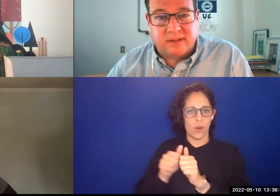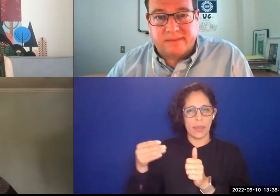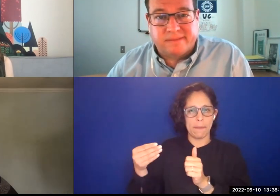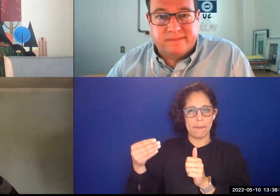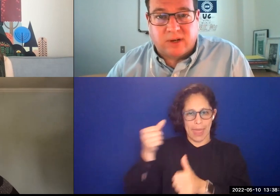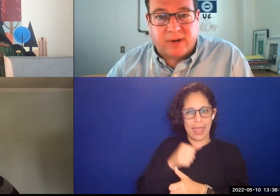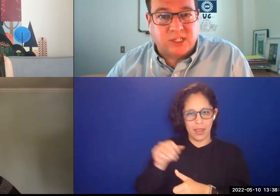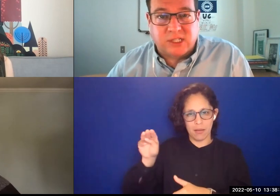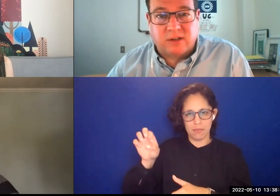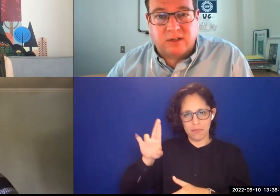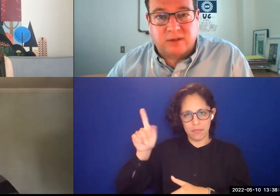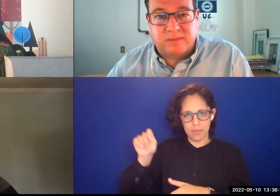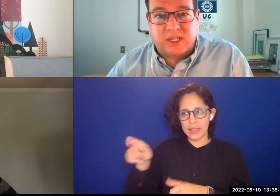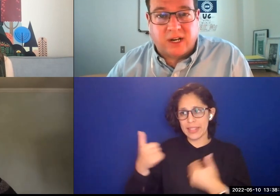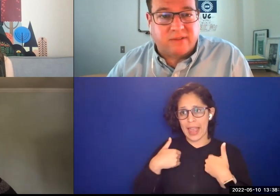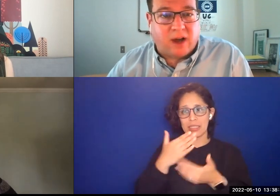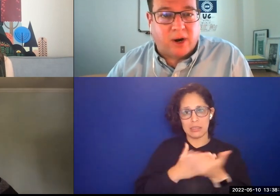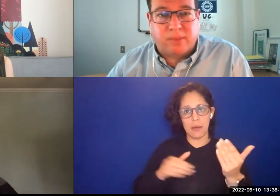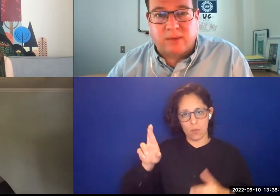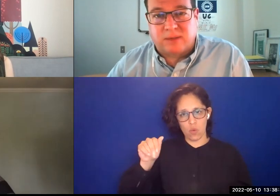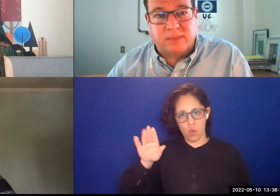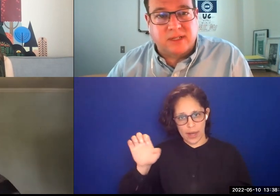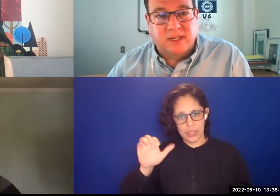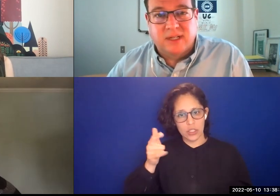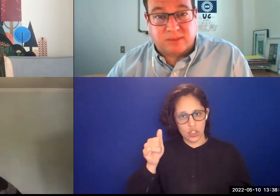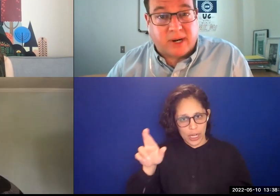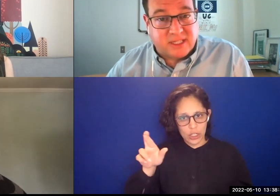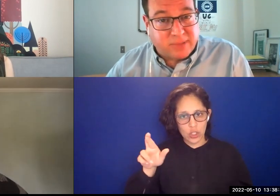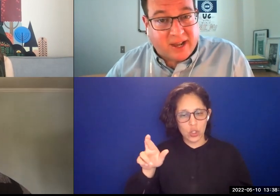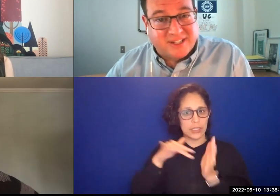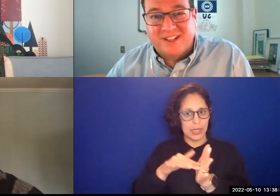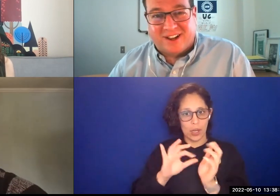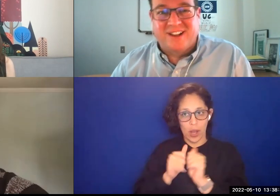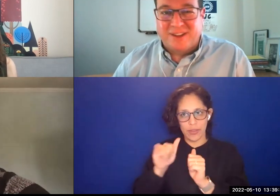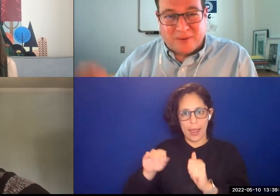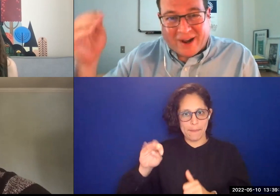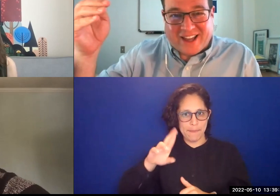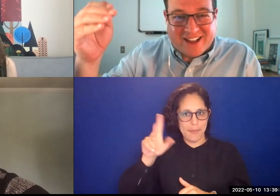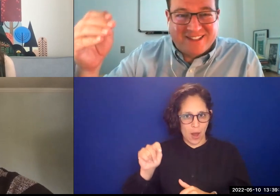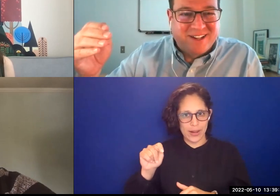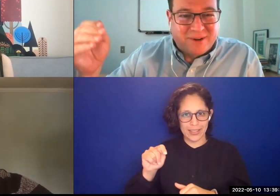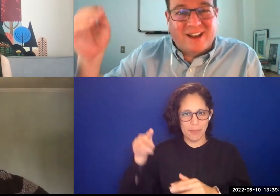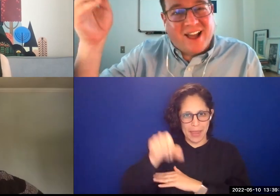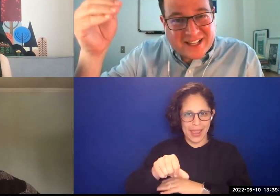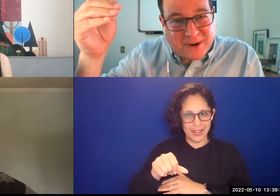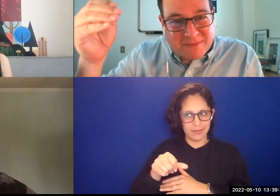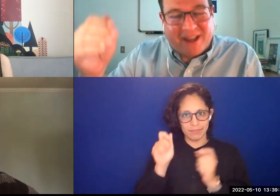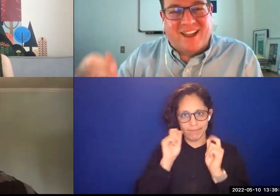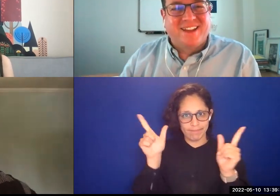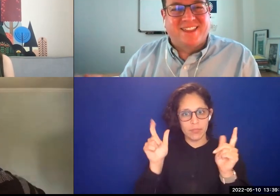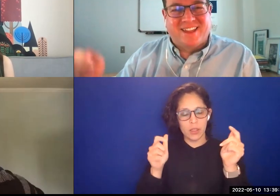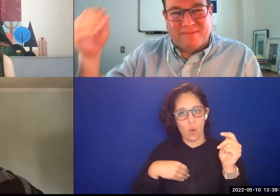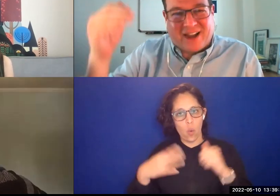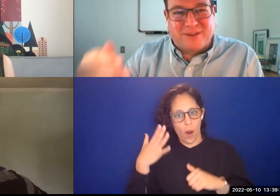did a, you know, race and gender study of how merit pay was implemented. Surprise, surprise. White guys were getting the highest merit